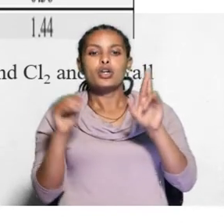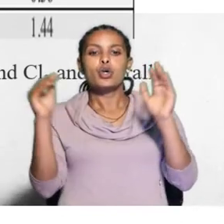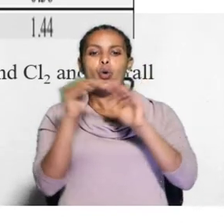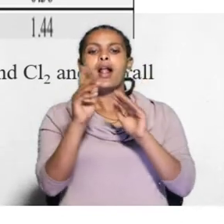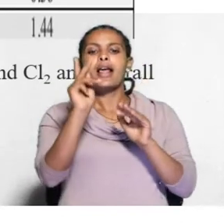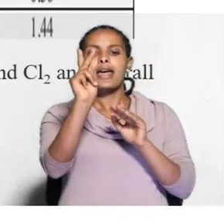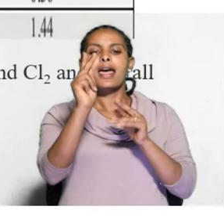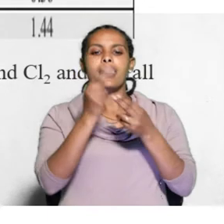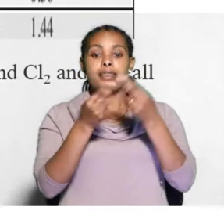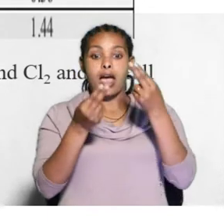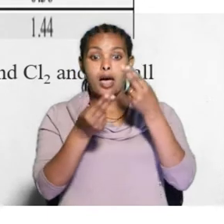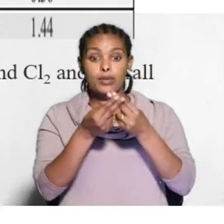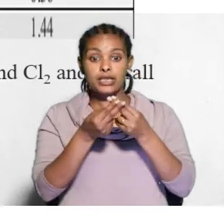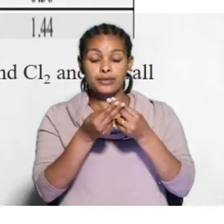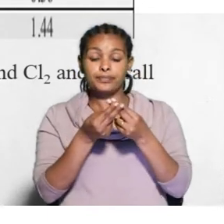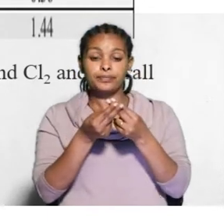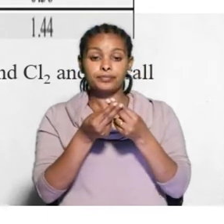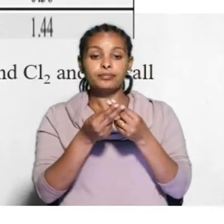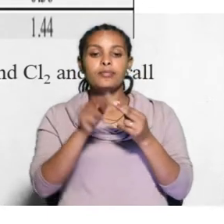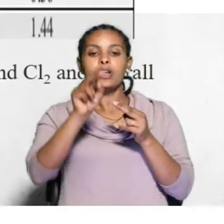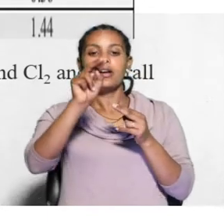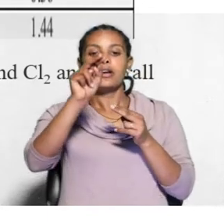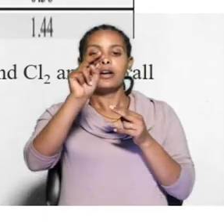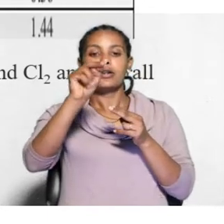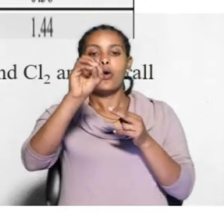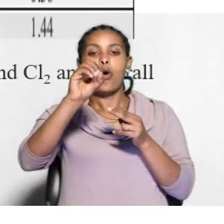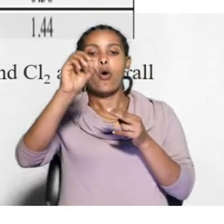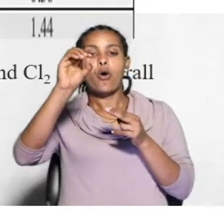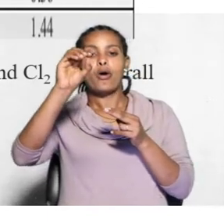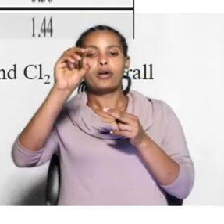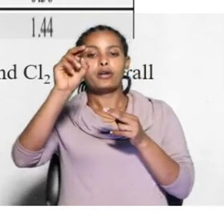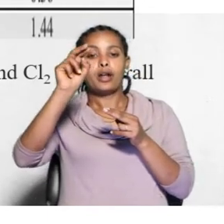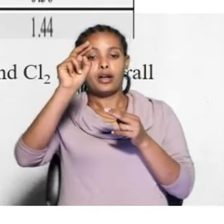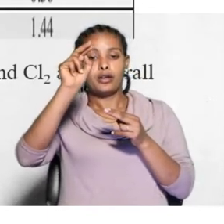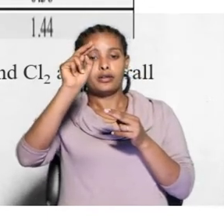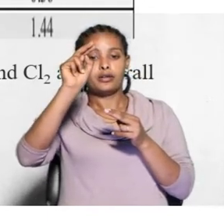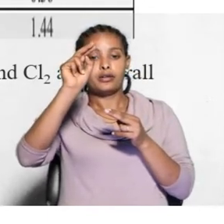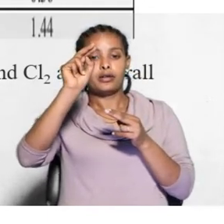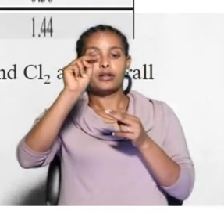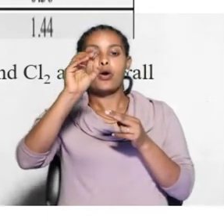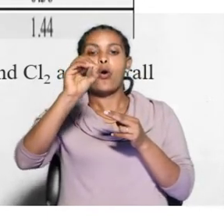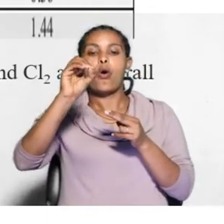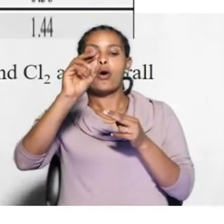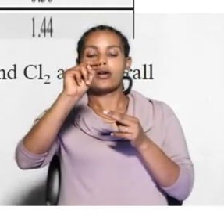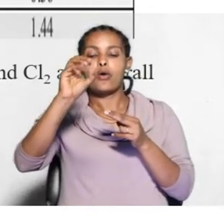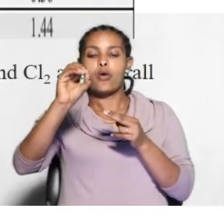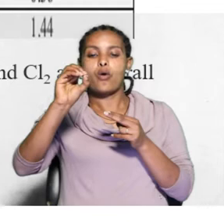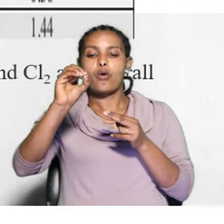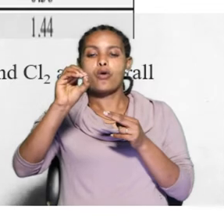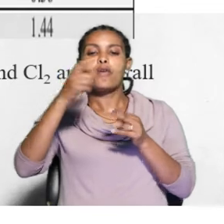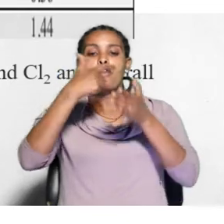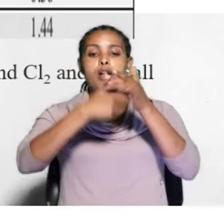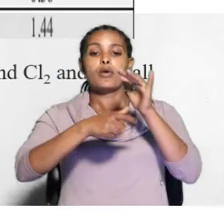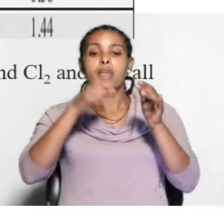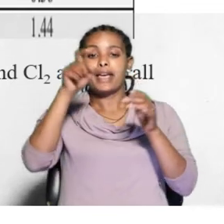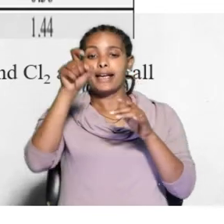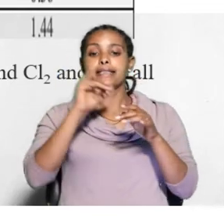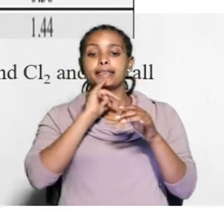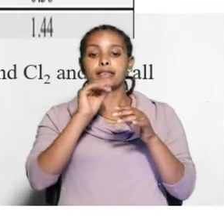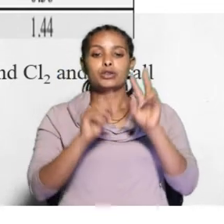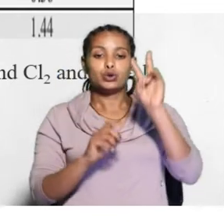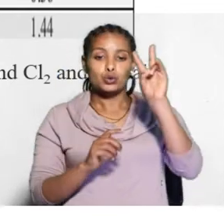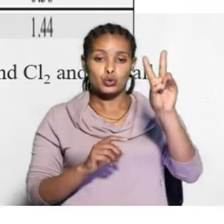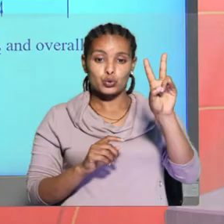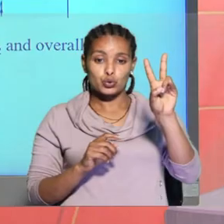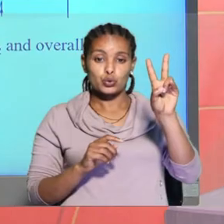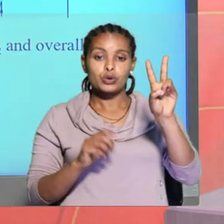times concentration of nitrogen monoxides nitrogen monoxide to the power x the value of x is two